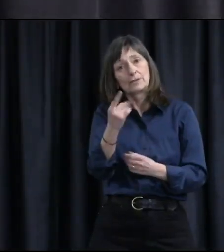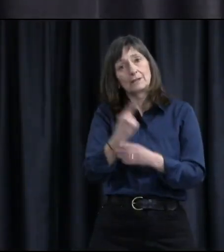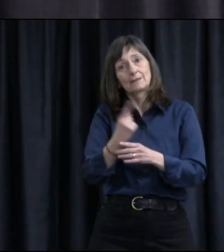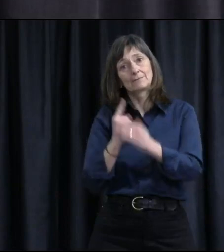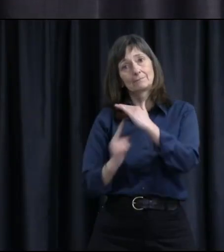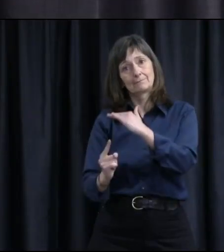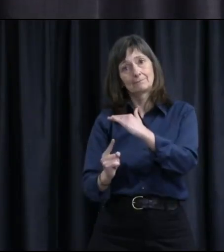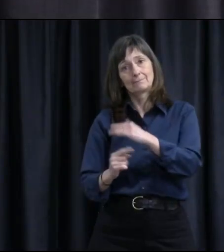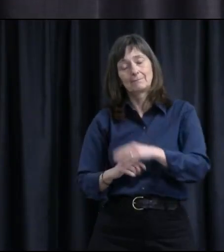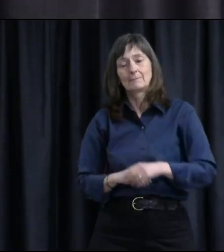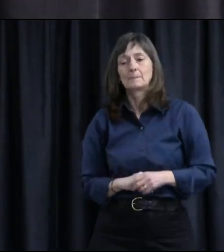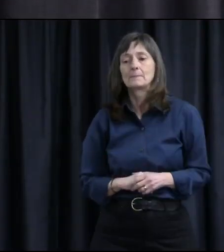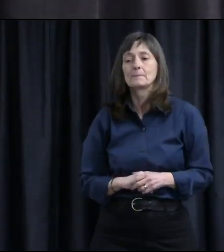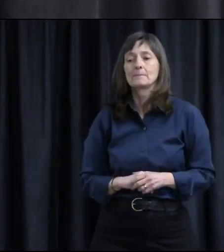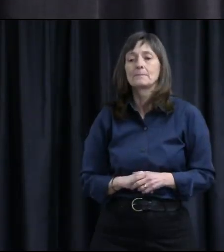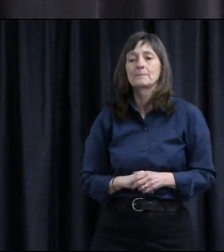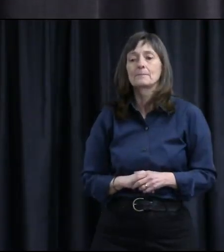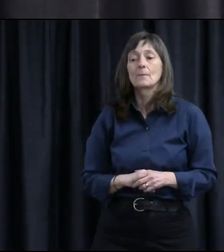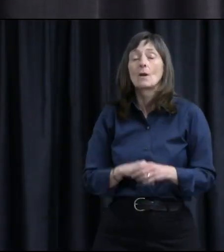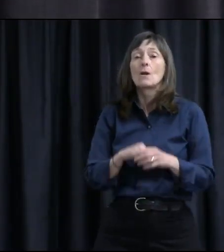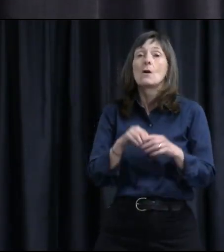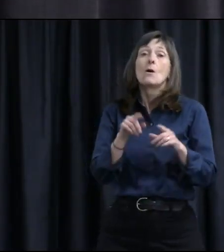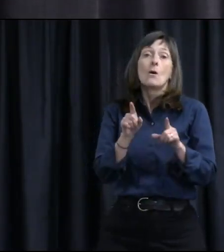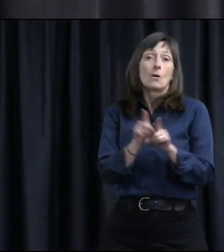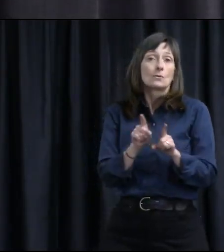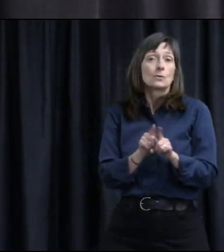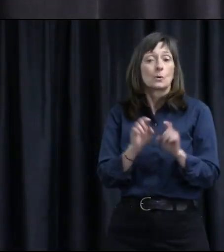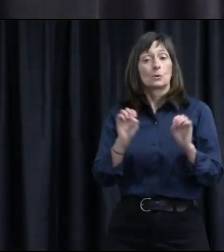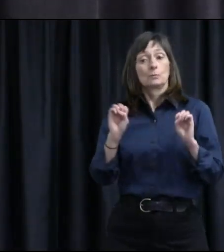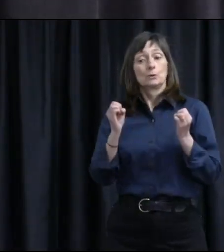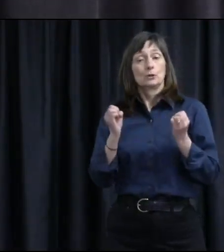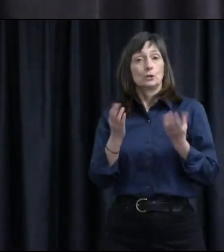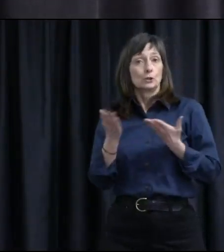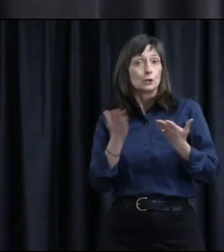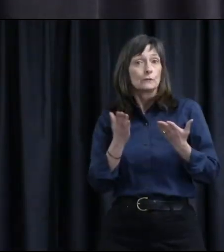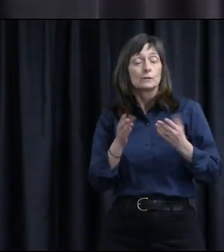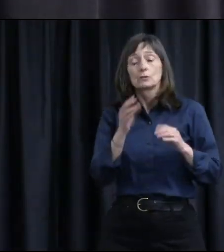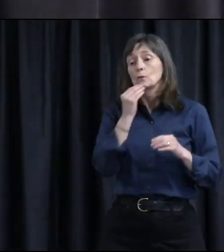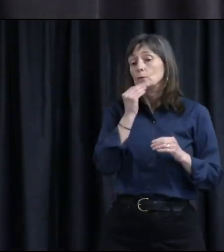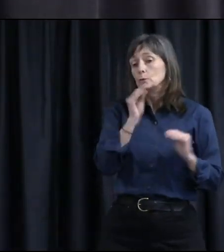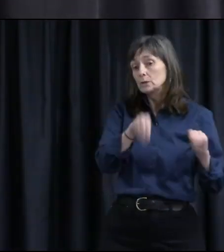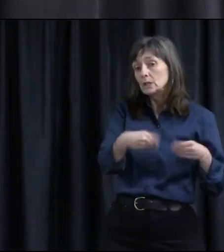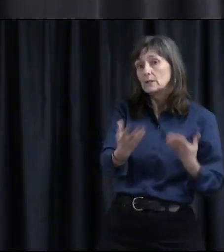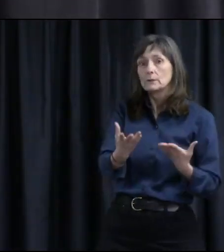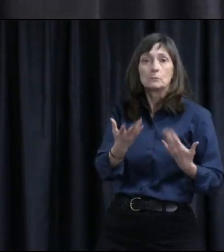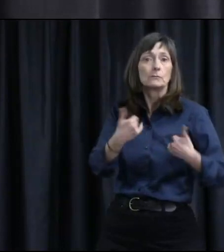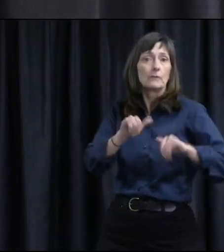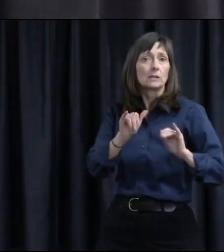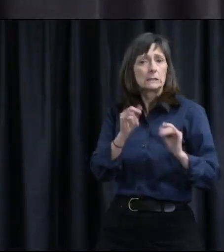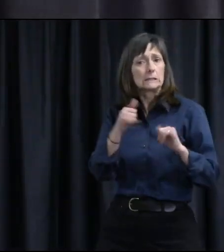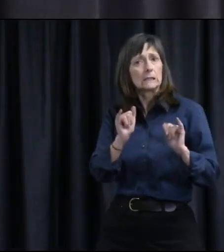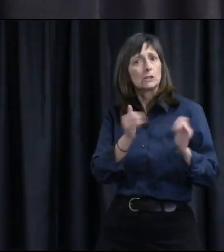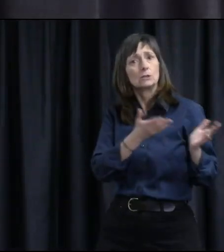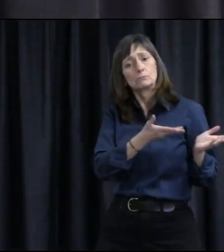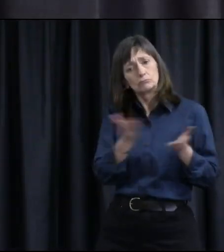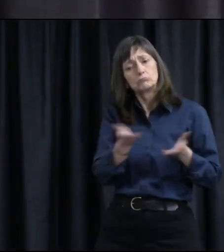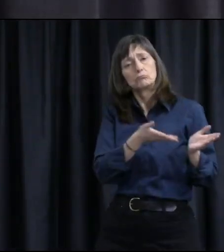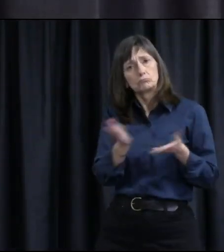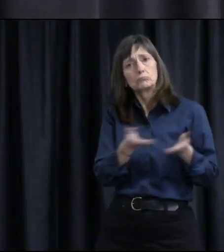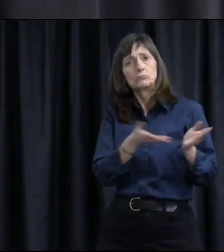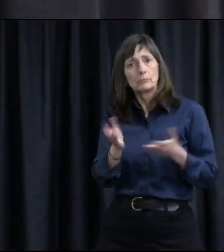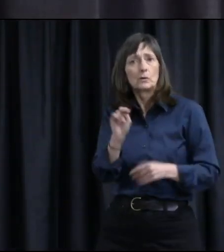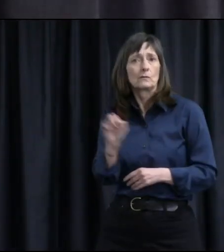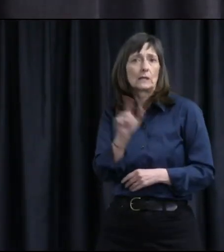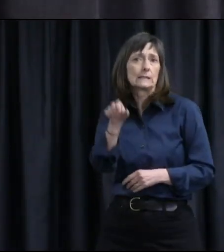services to our province. What I'm talking about, things like food, health supplies, and other